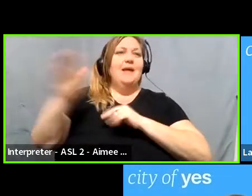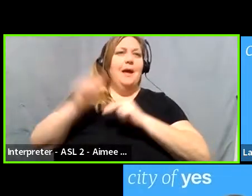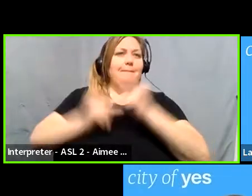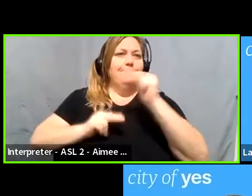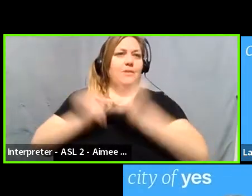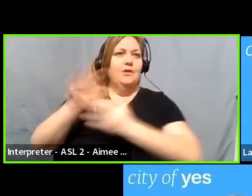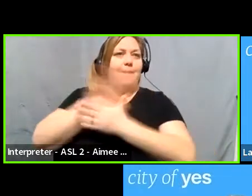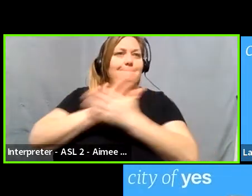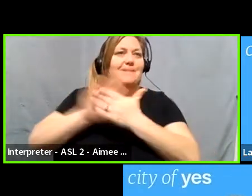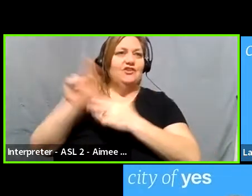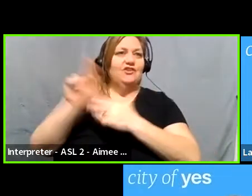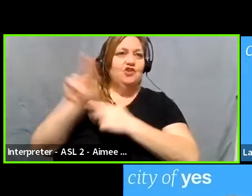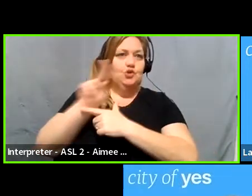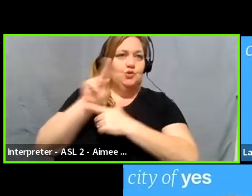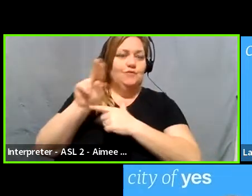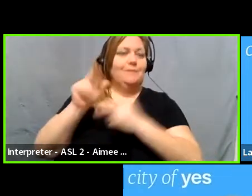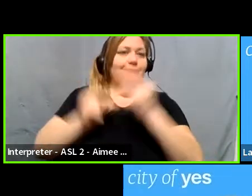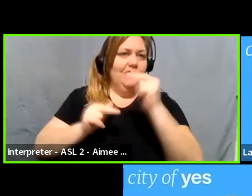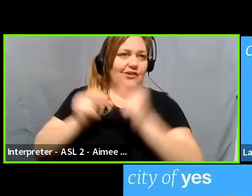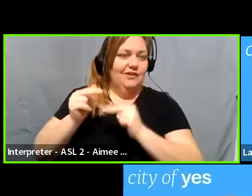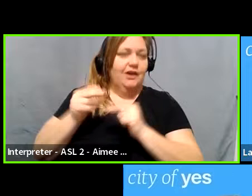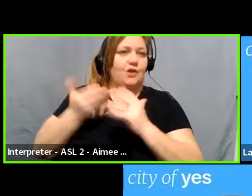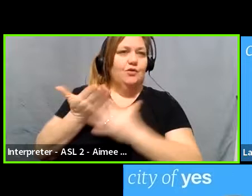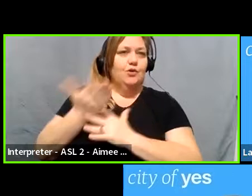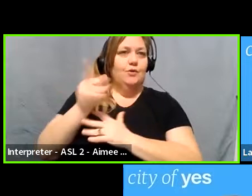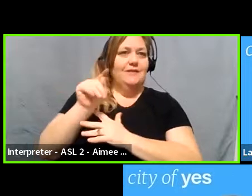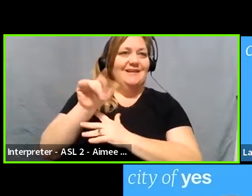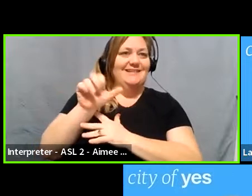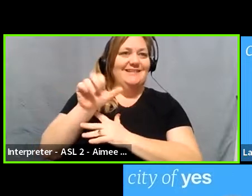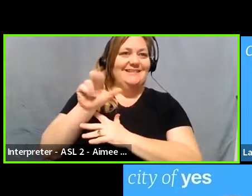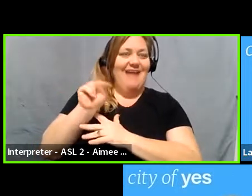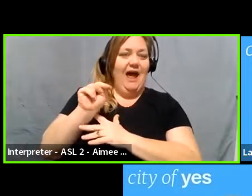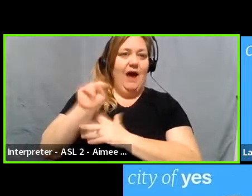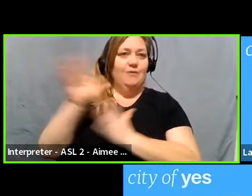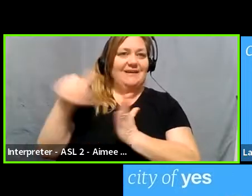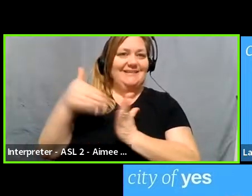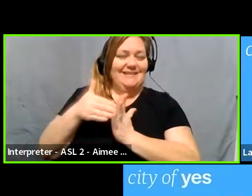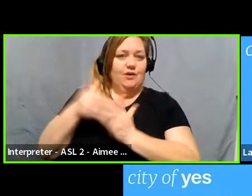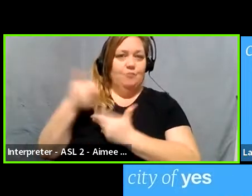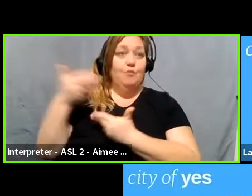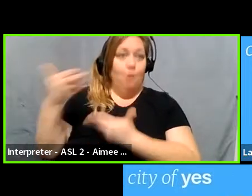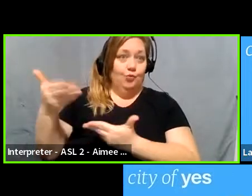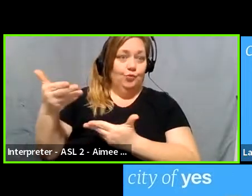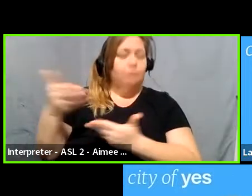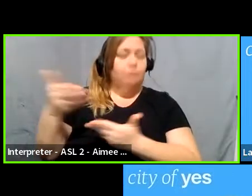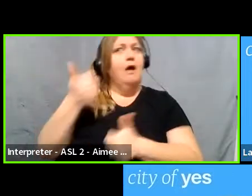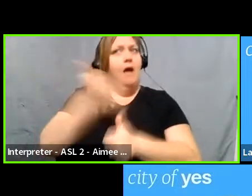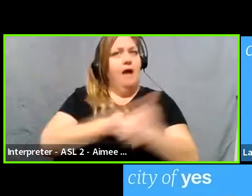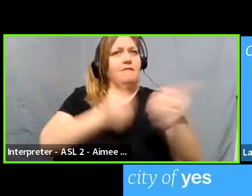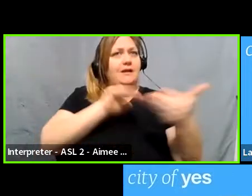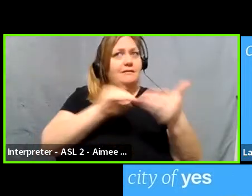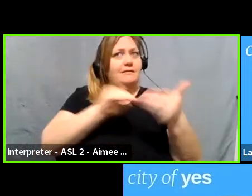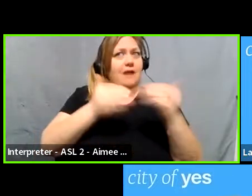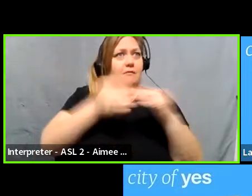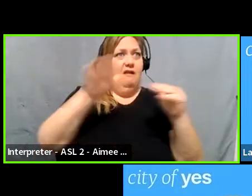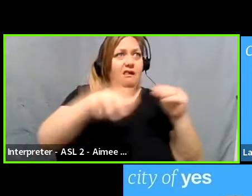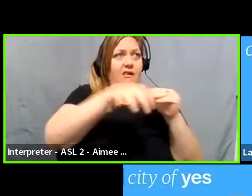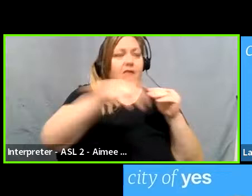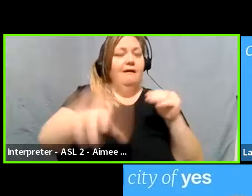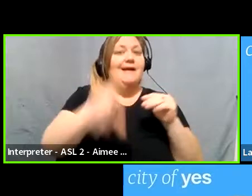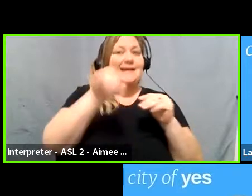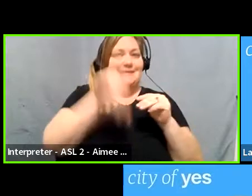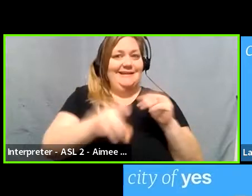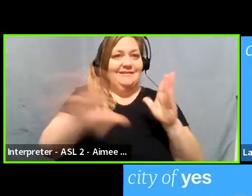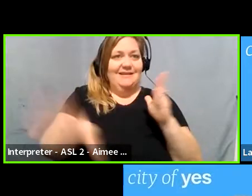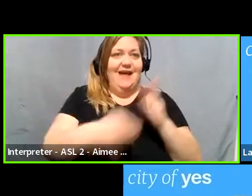but we would make that more feasible through the town center proposal. This just shows that every neighborhood needs to add housing and there are appropriate well-designed